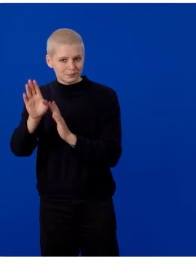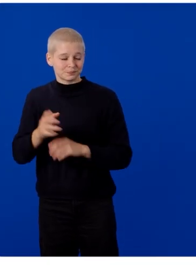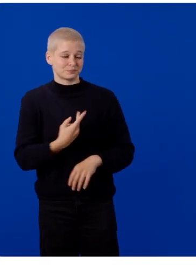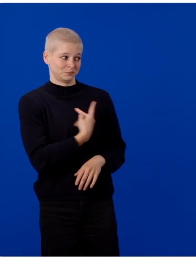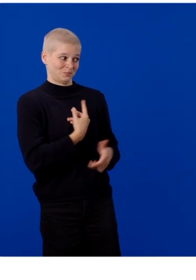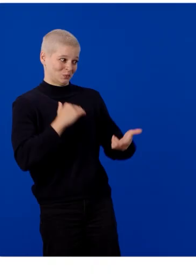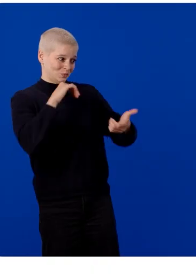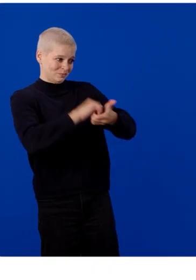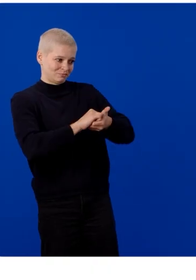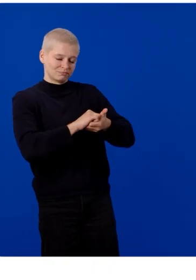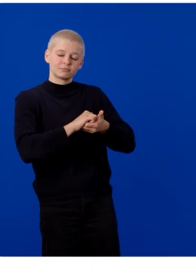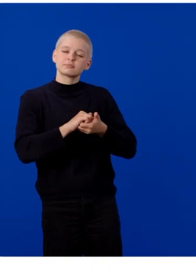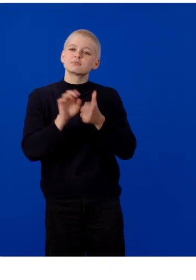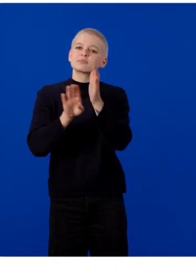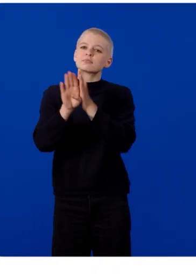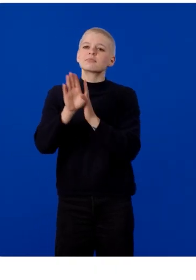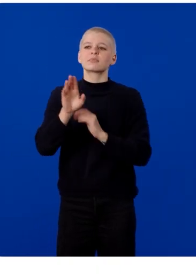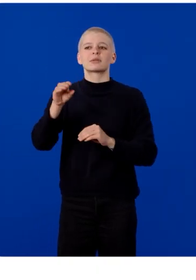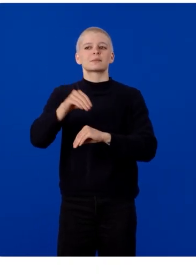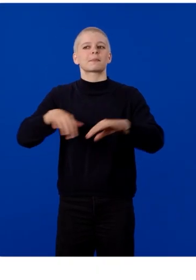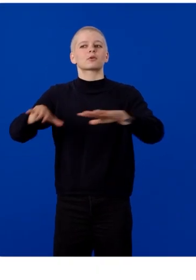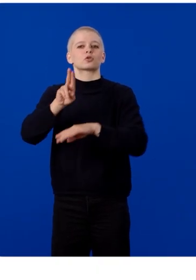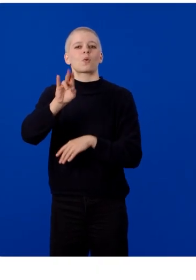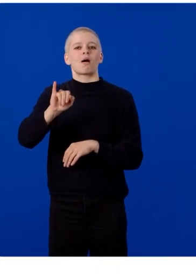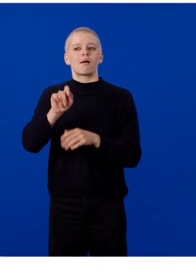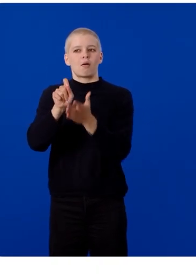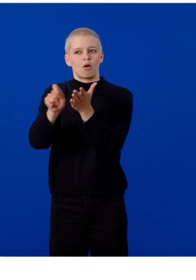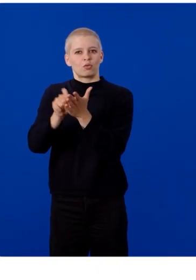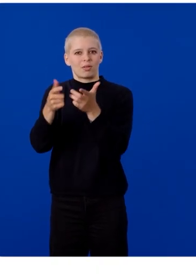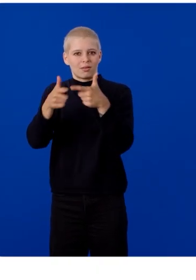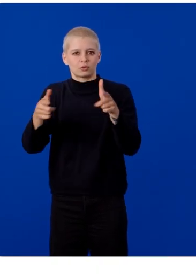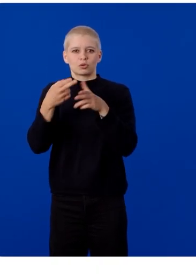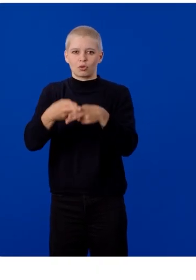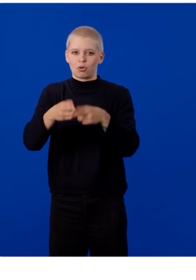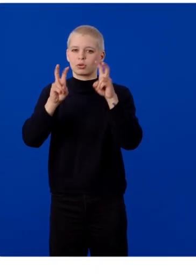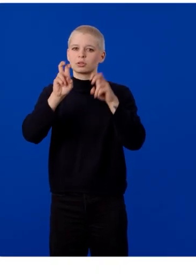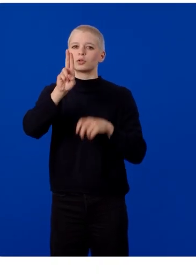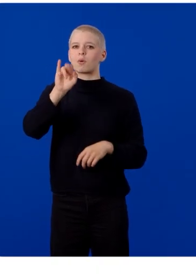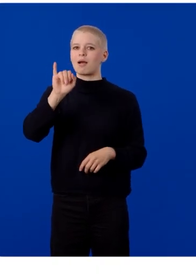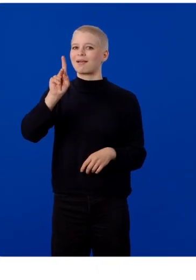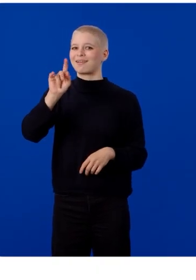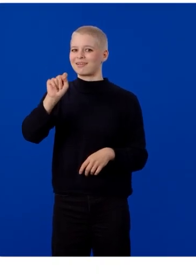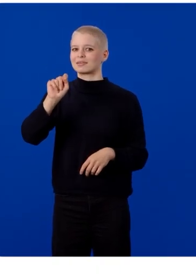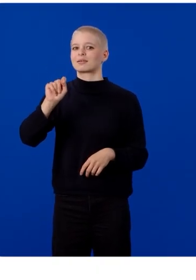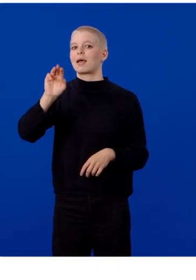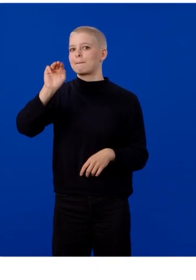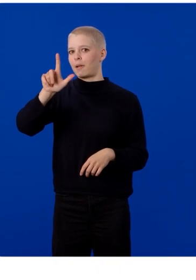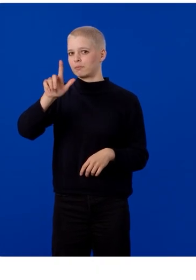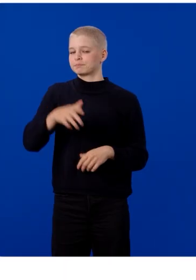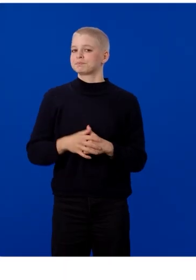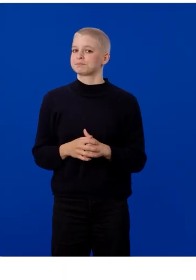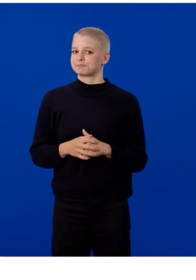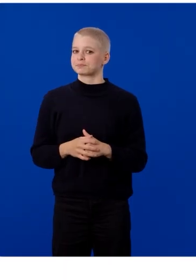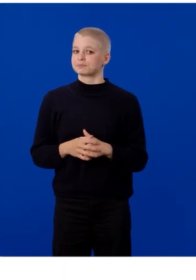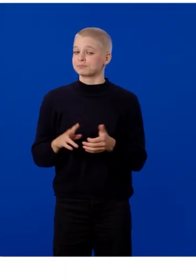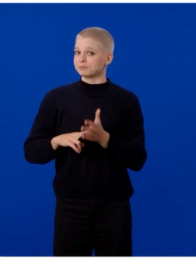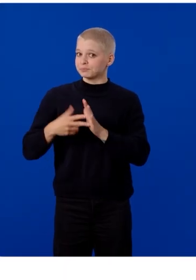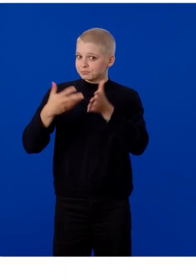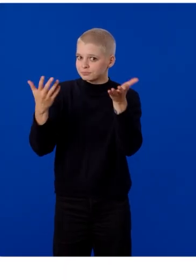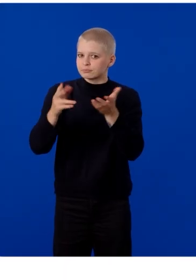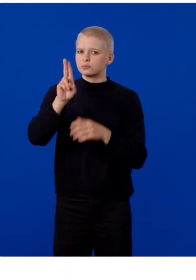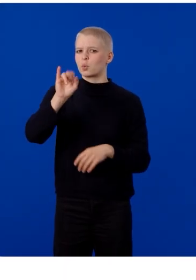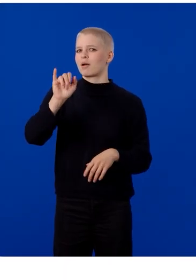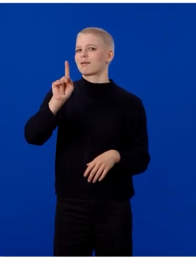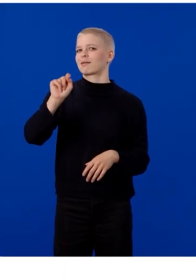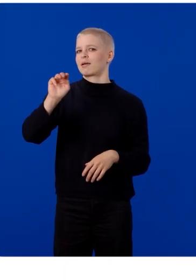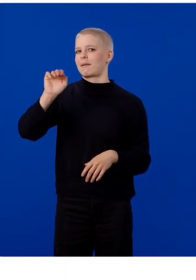Together, we co-developed a spatial UI authoring language called UIKit ML. As the name suggests, UIKit